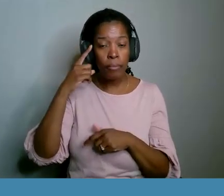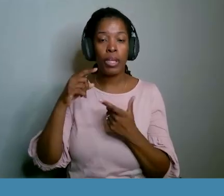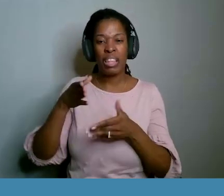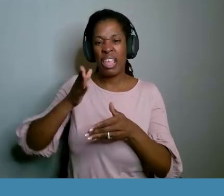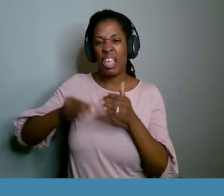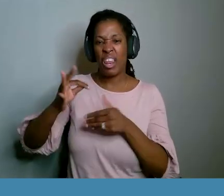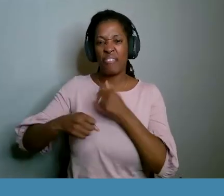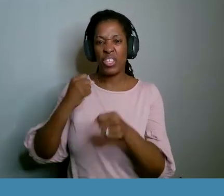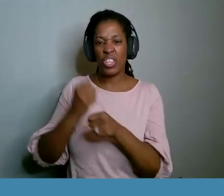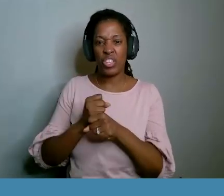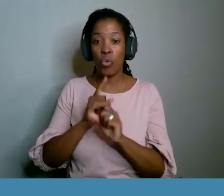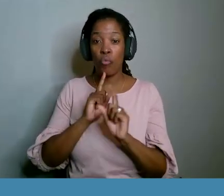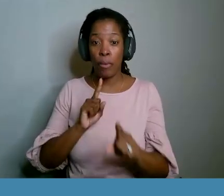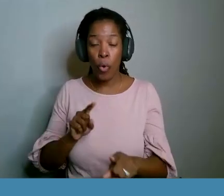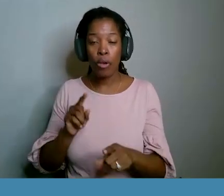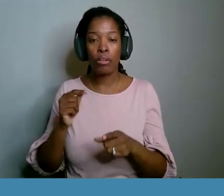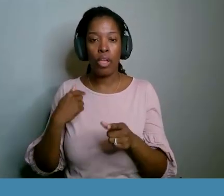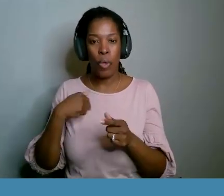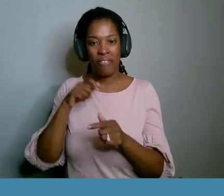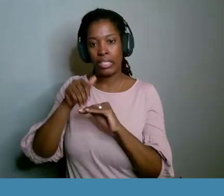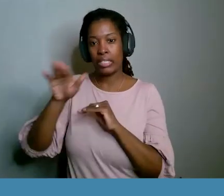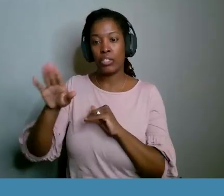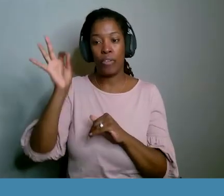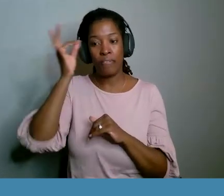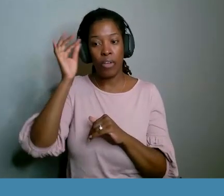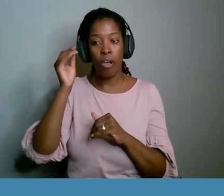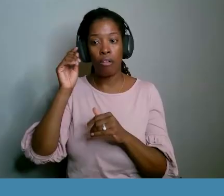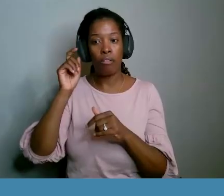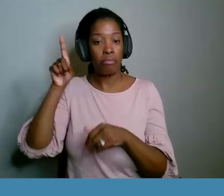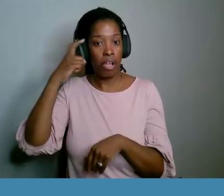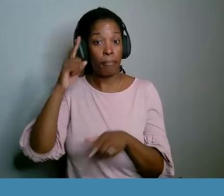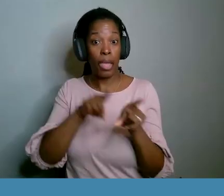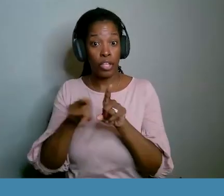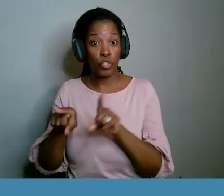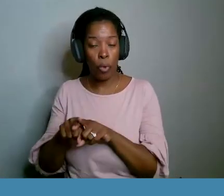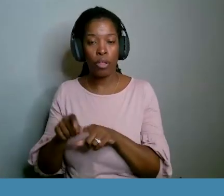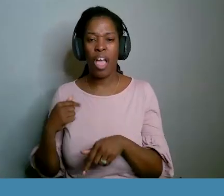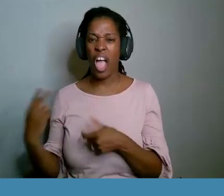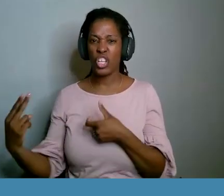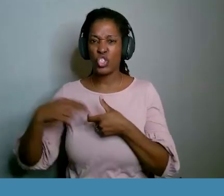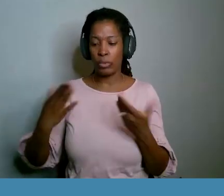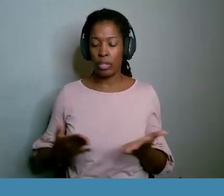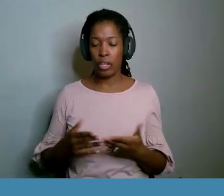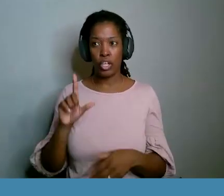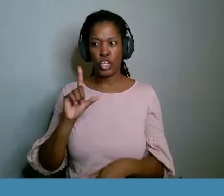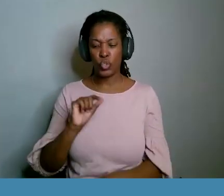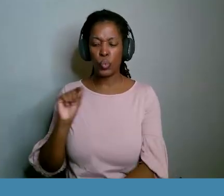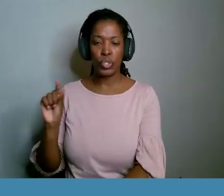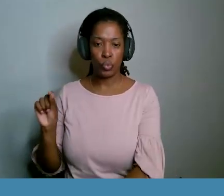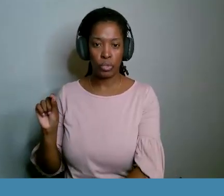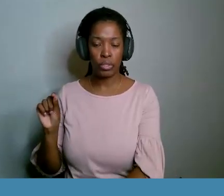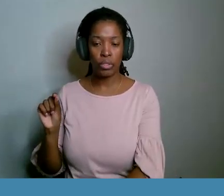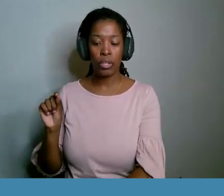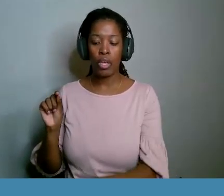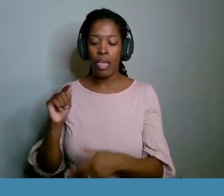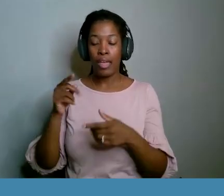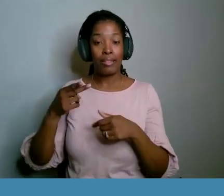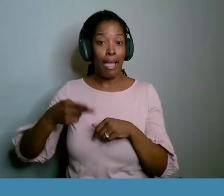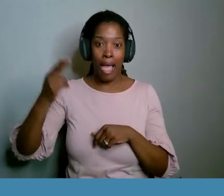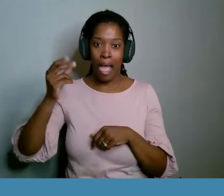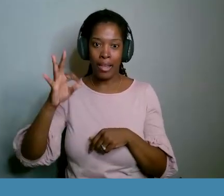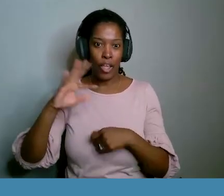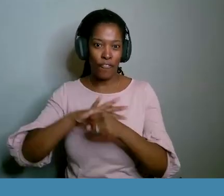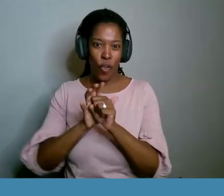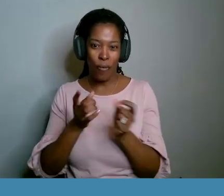that we have to send to the federal government as well. And I joined Disability Rights Florida in 2020, right in the height of the